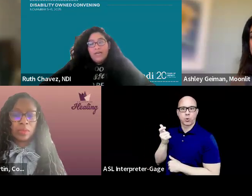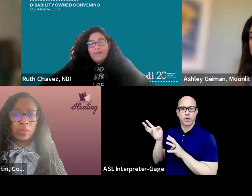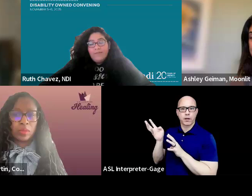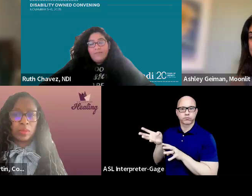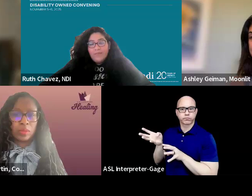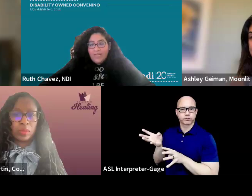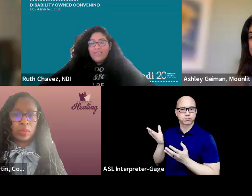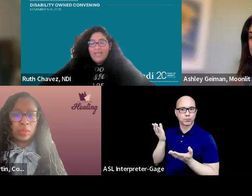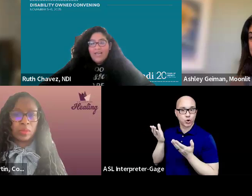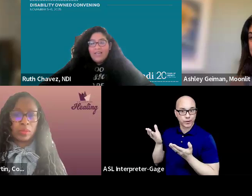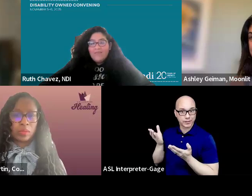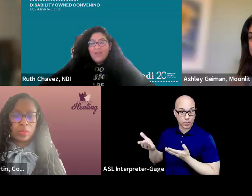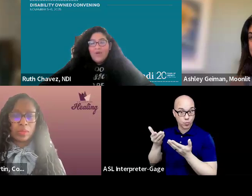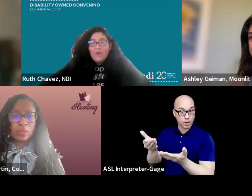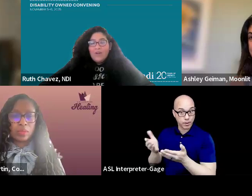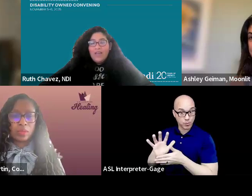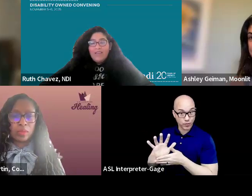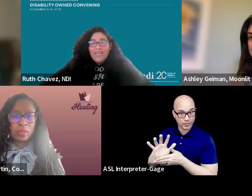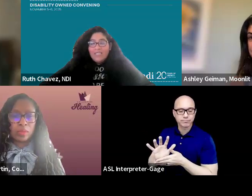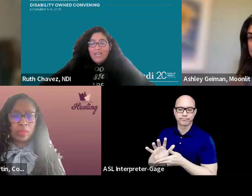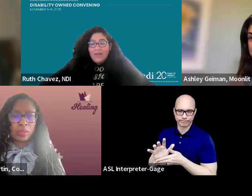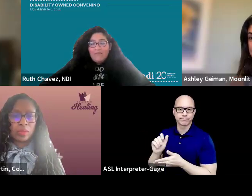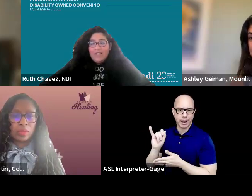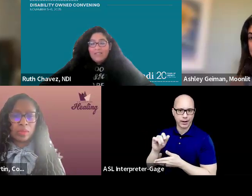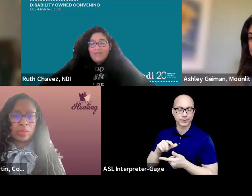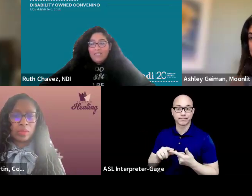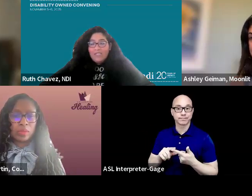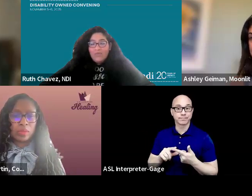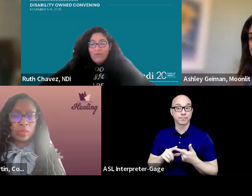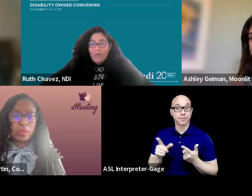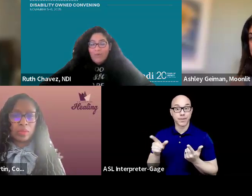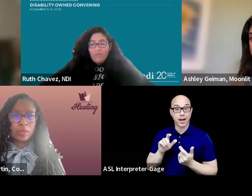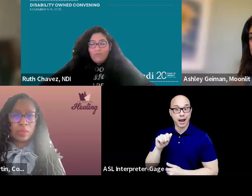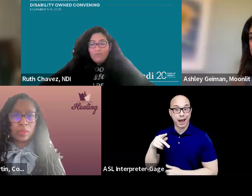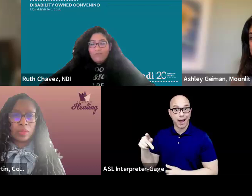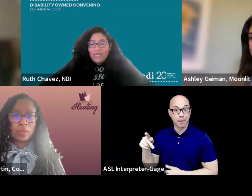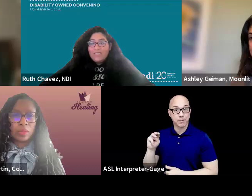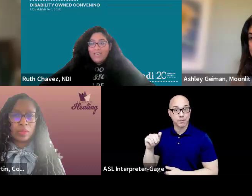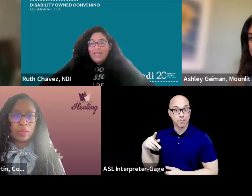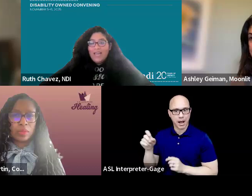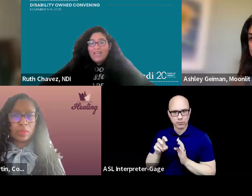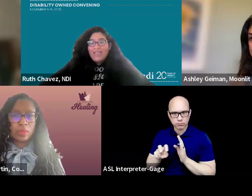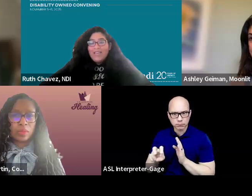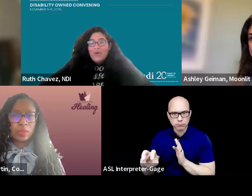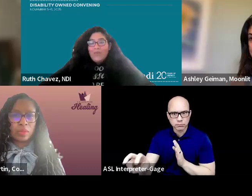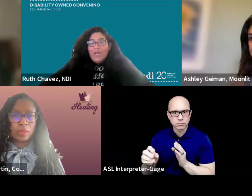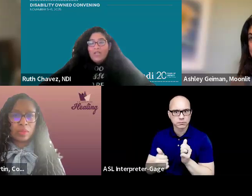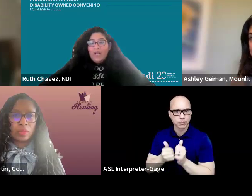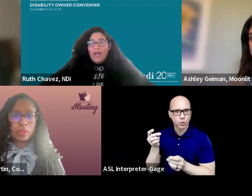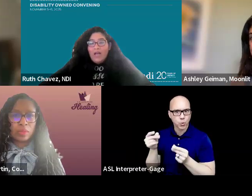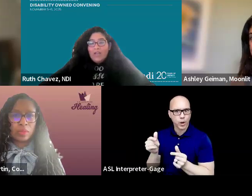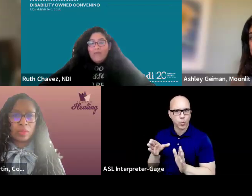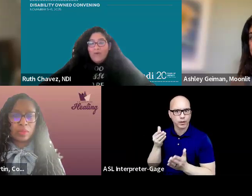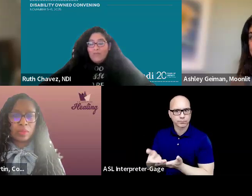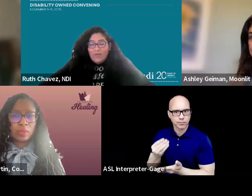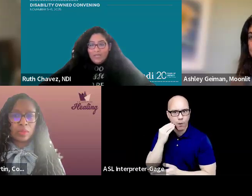you like, that's AI. When your navigation app finds the fastest route home, that's AI.